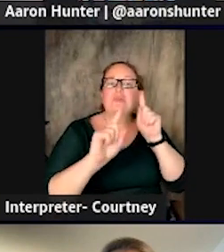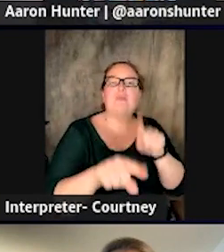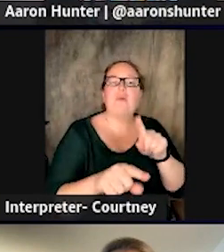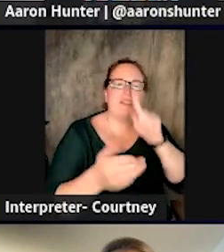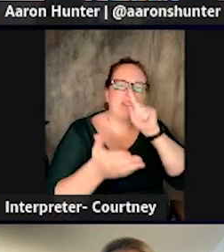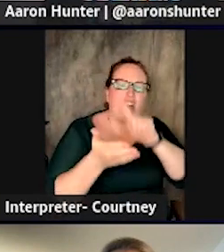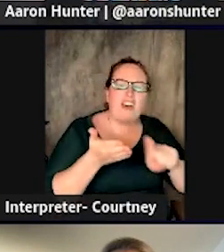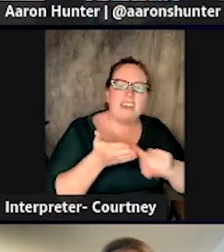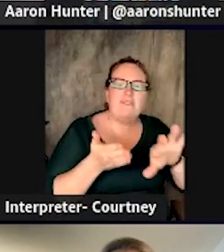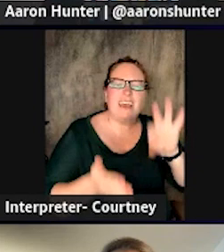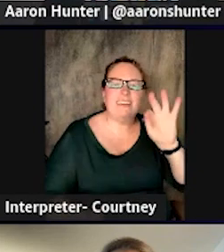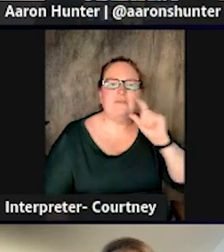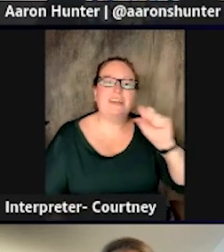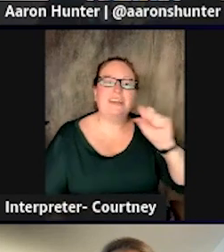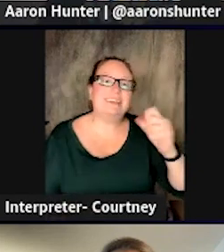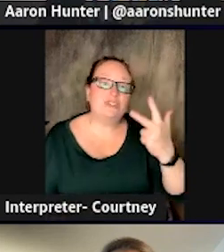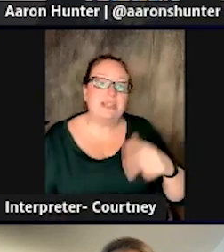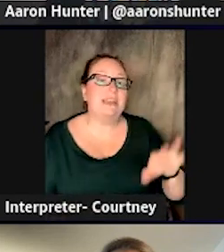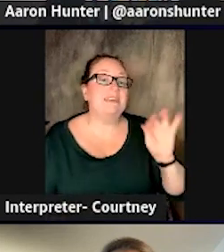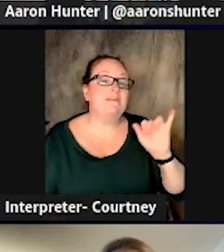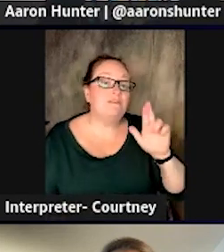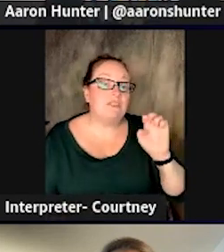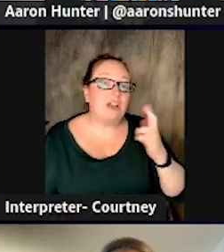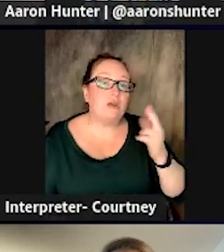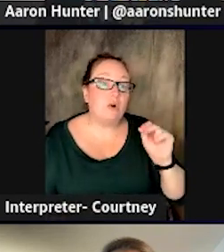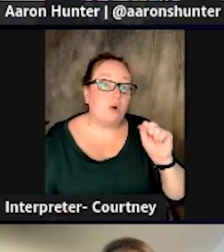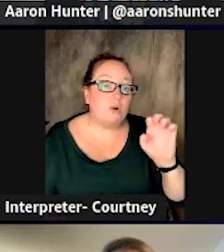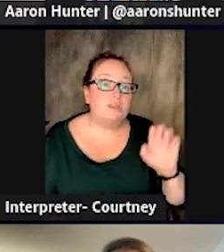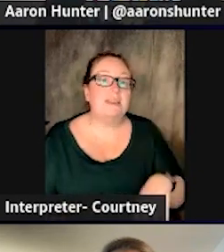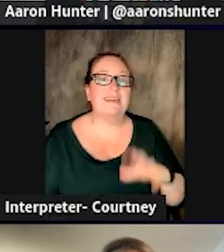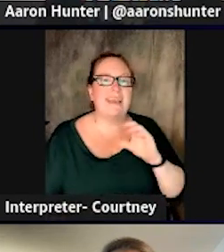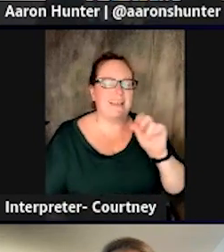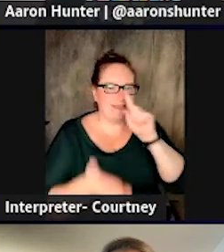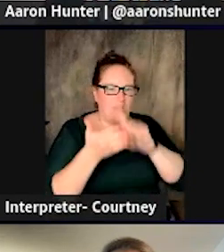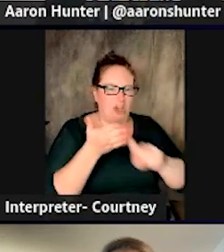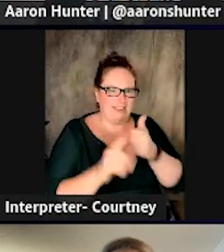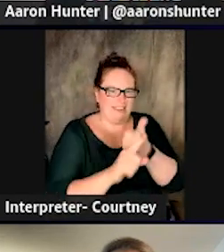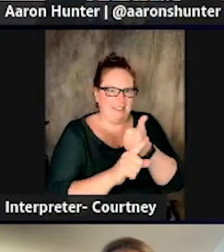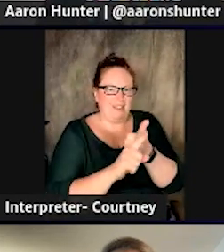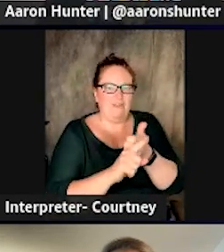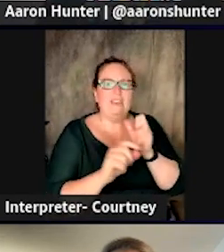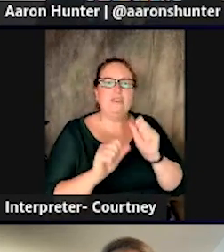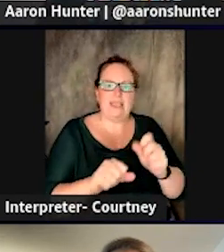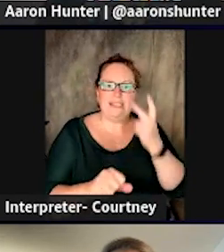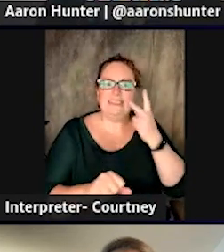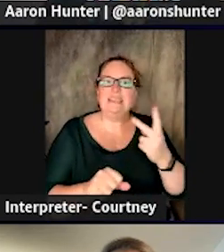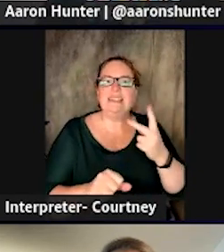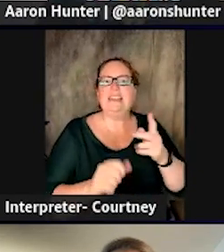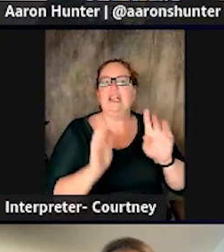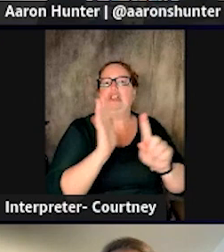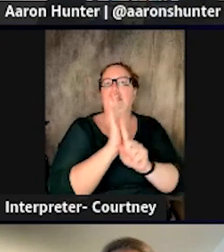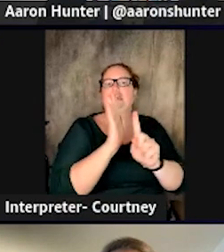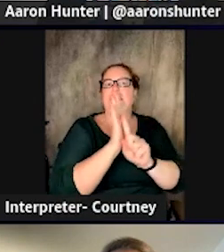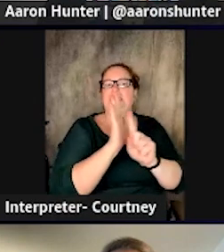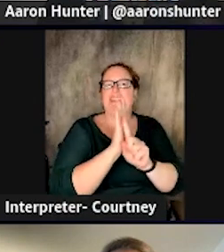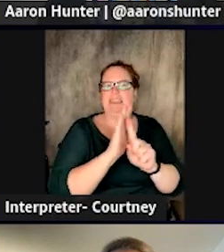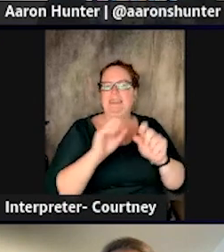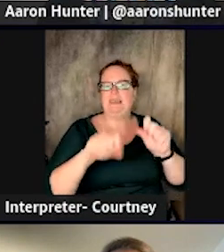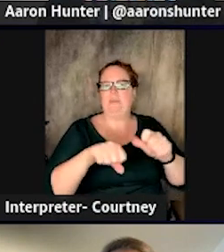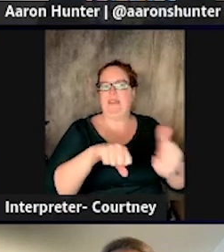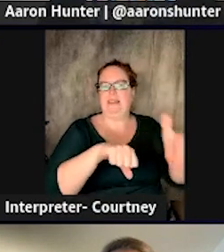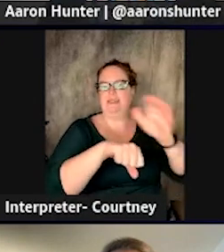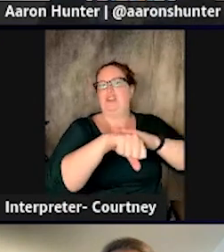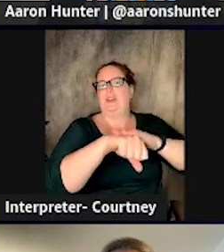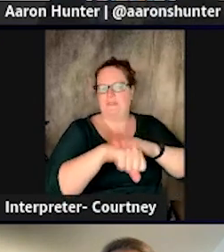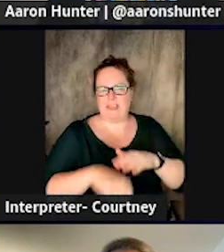S3, Firehose, and CloudWatch logs itself. So you can create automated alerting and analysis capabilities on top of it. That is really cool, Mahir. And you know